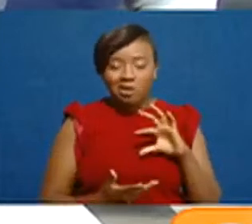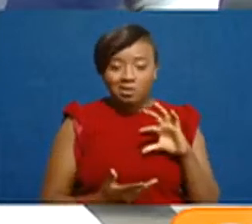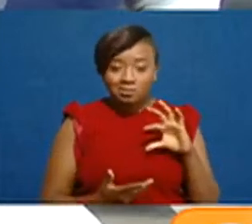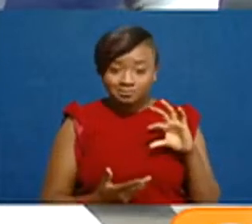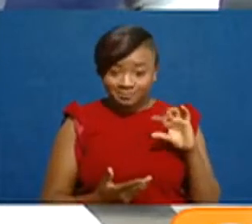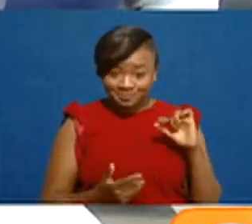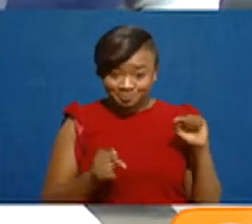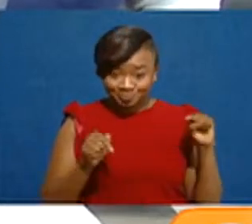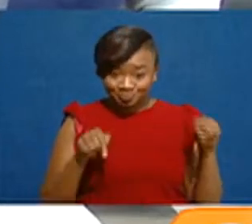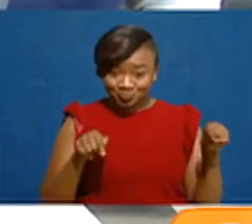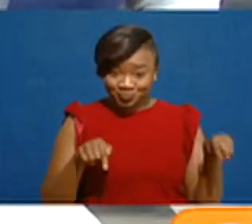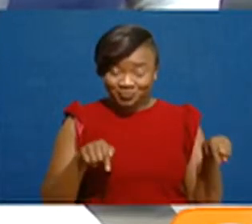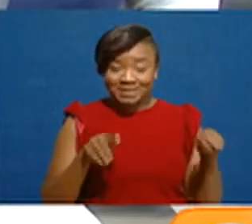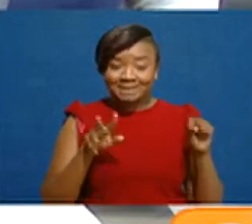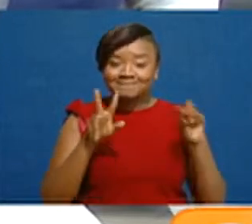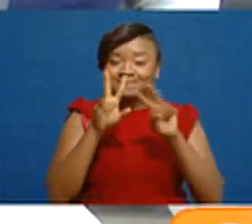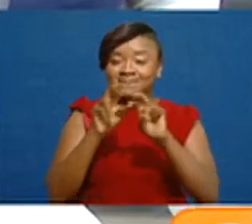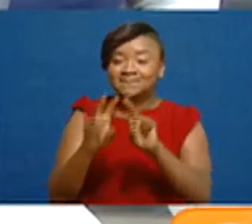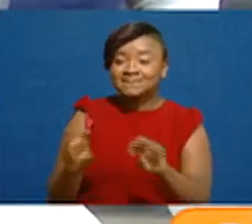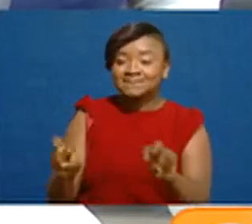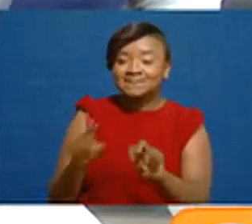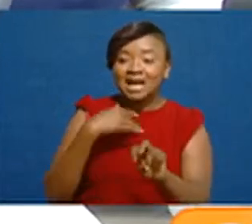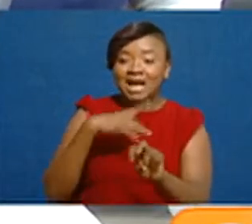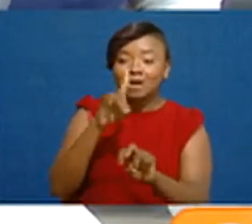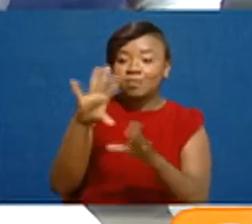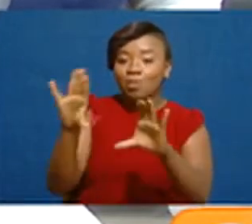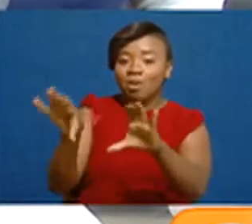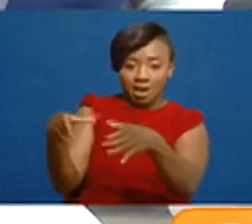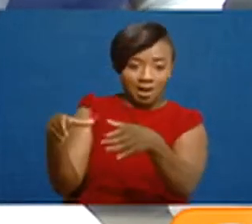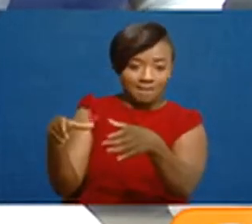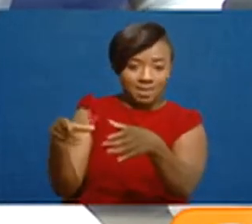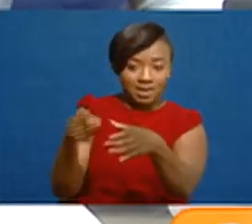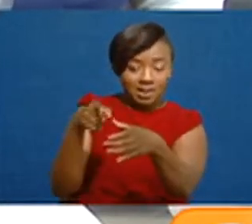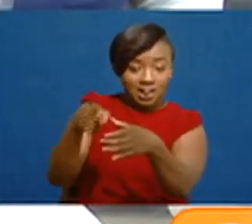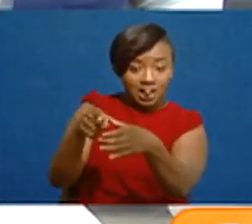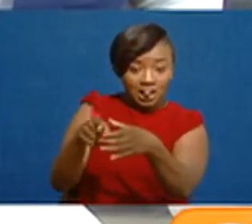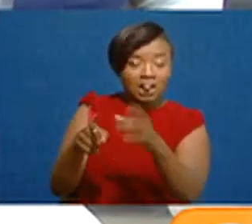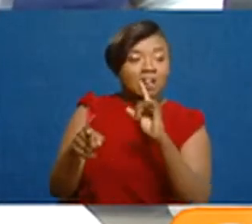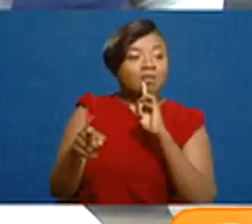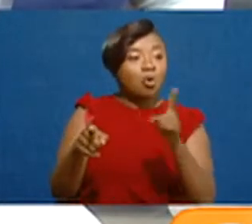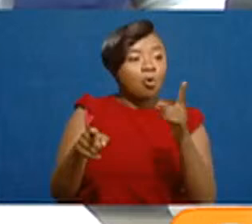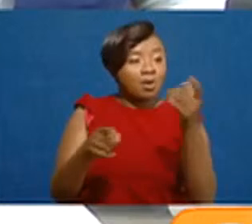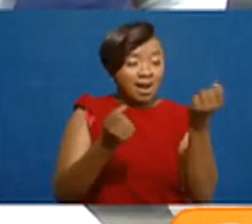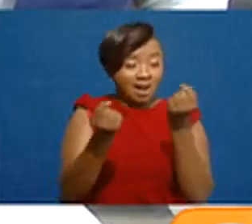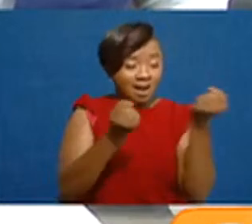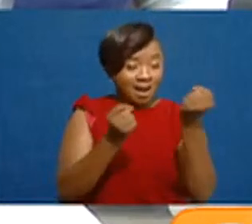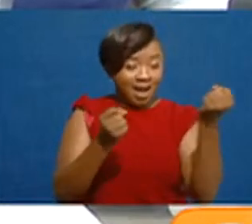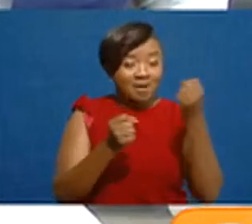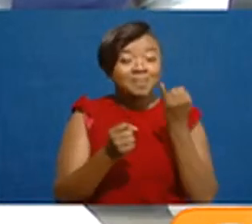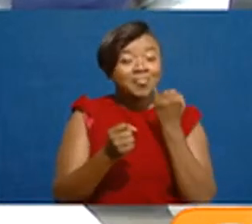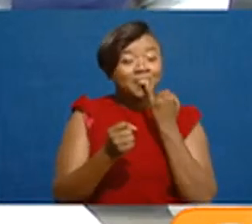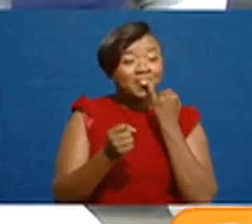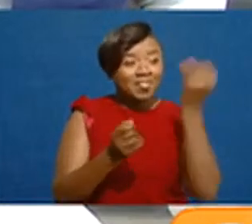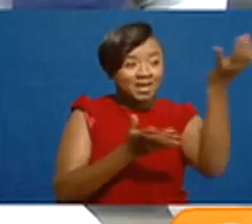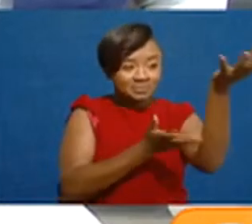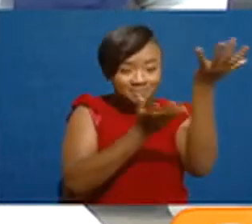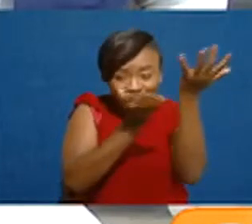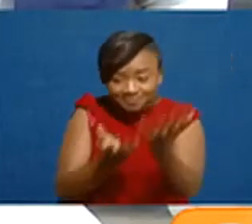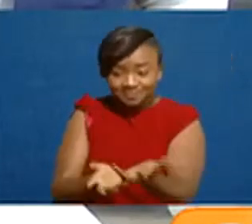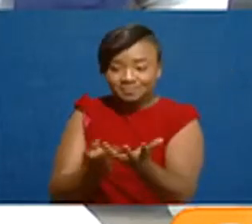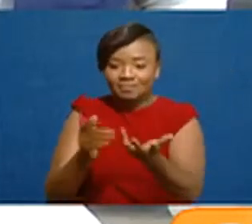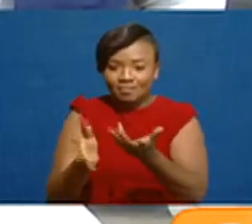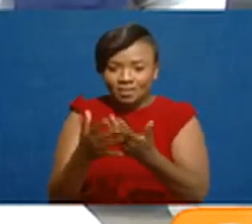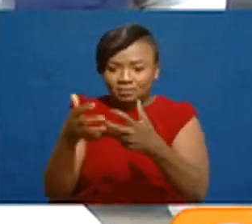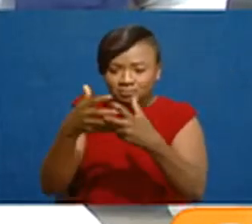on tonight's Citizen Planet, one startup company is assembling electric cars in Kenya to bridge the gap as